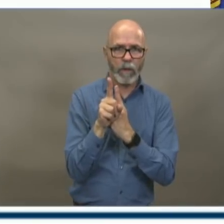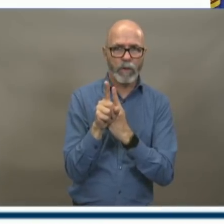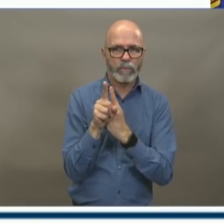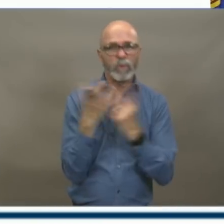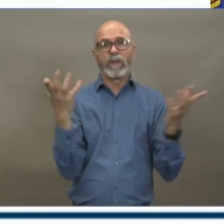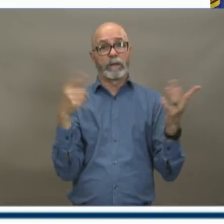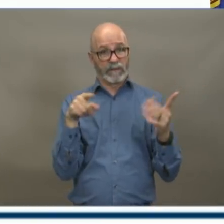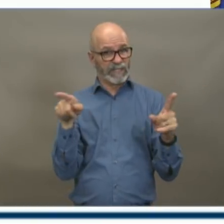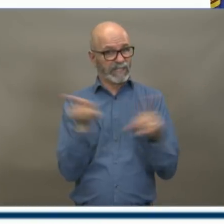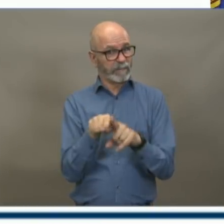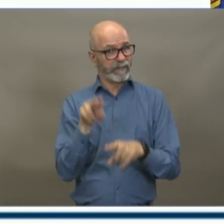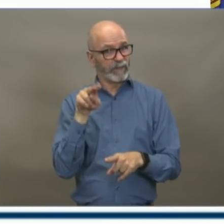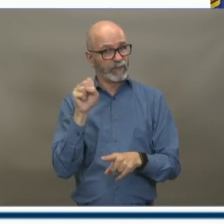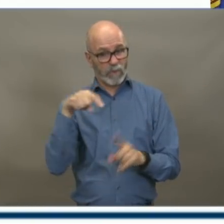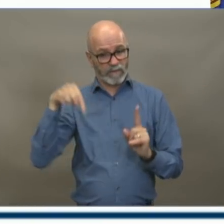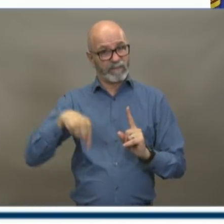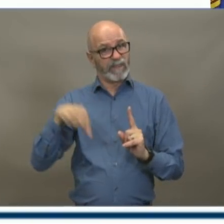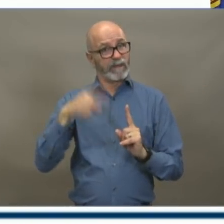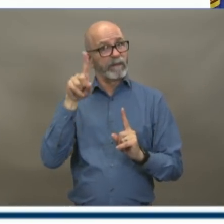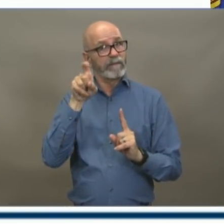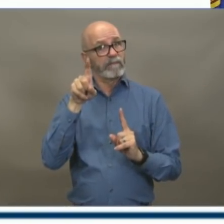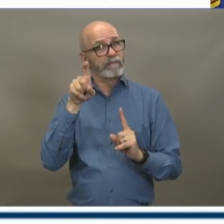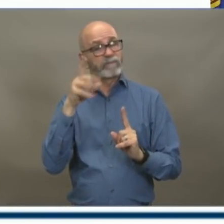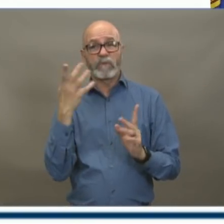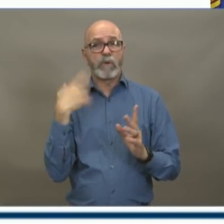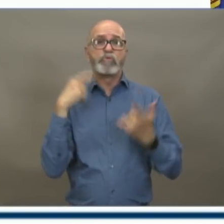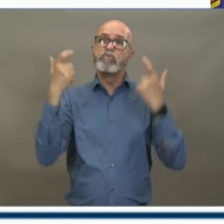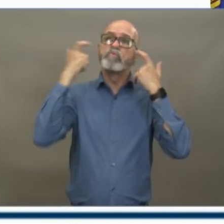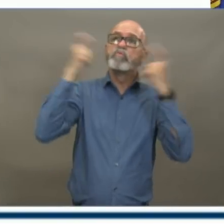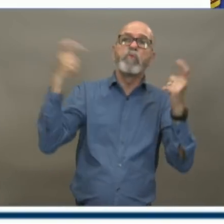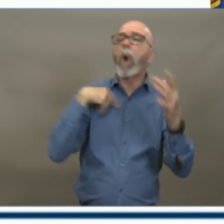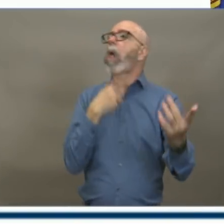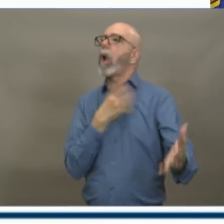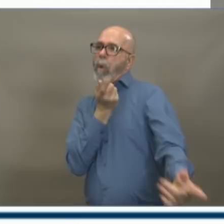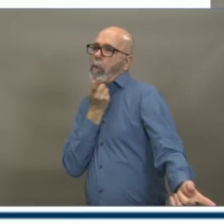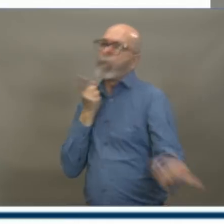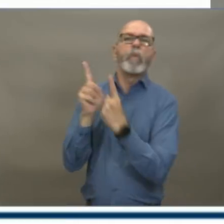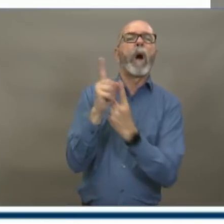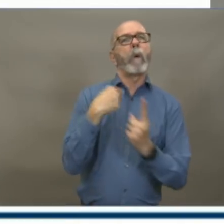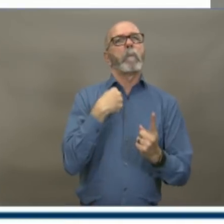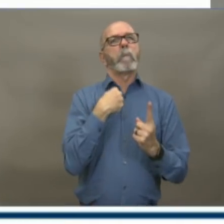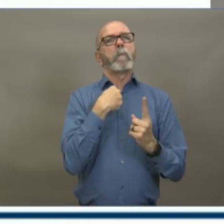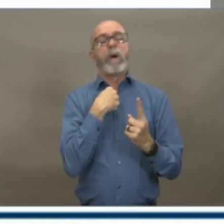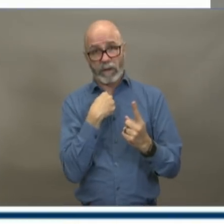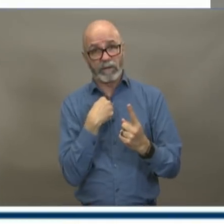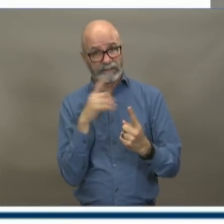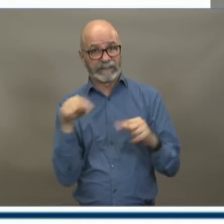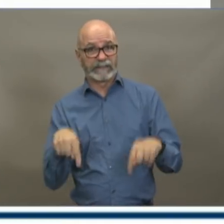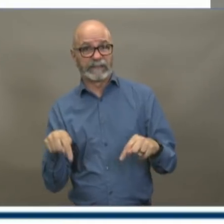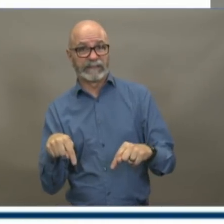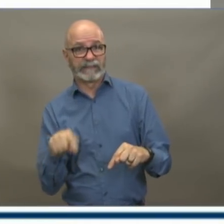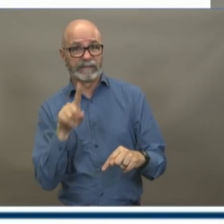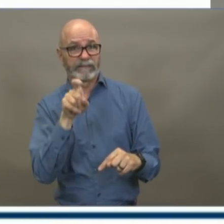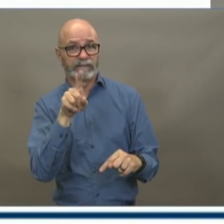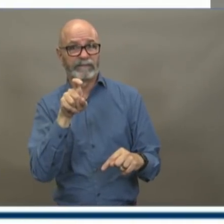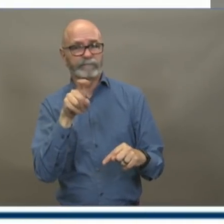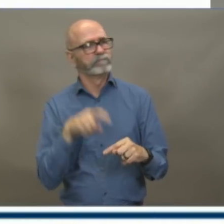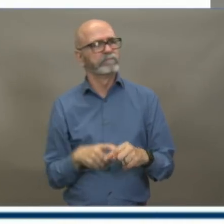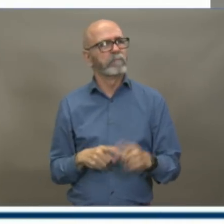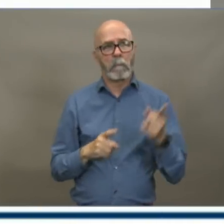beat the system and jump the line. None that have been brought to my attention. I mean, our tight,